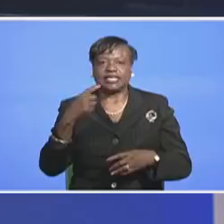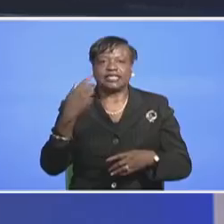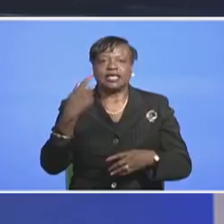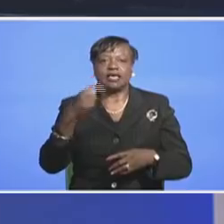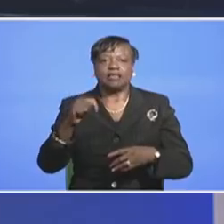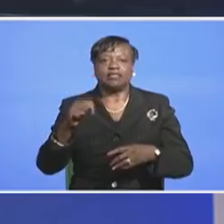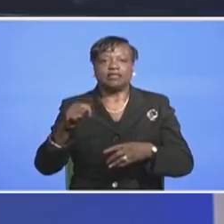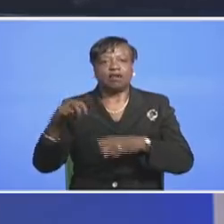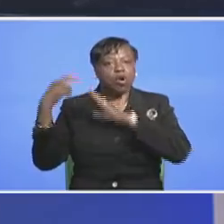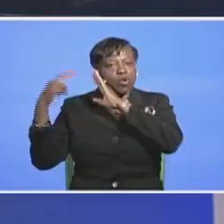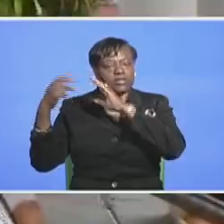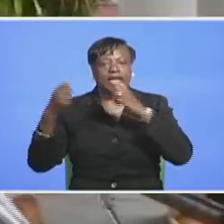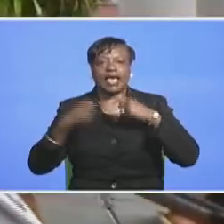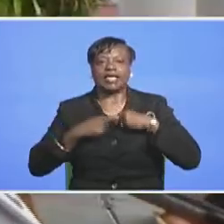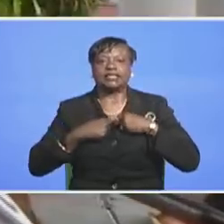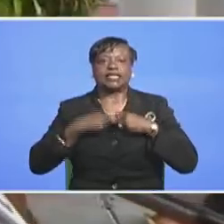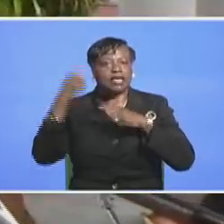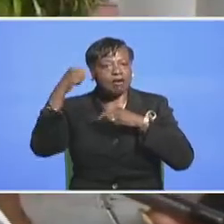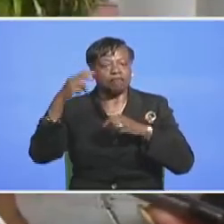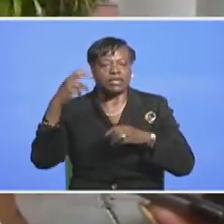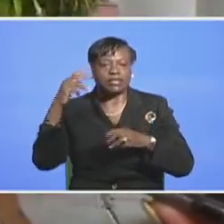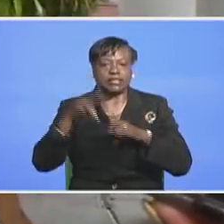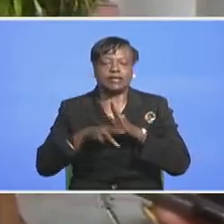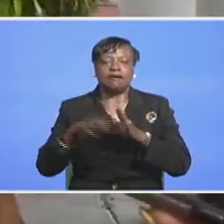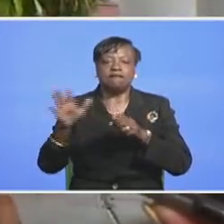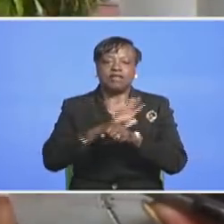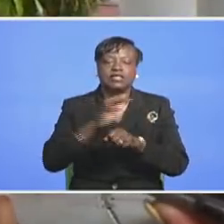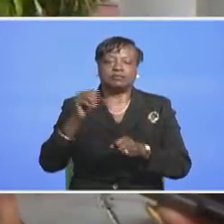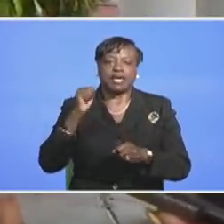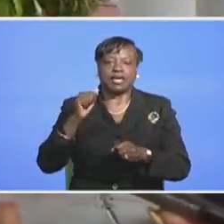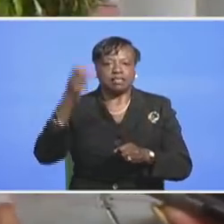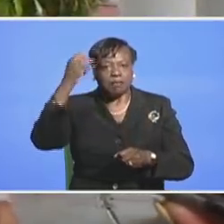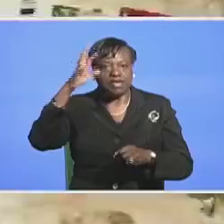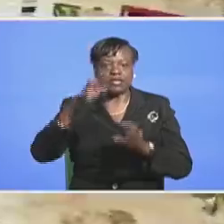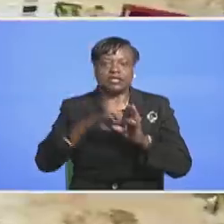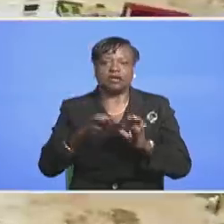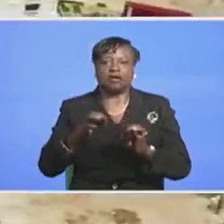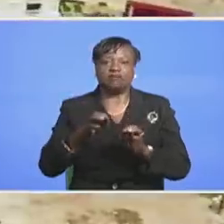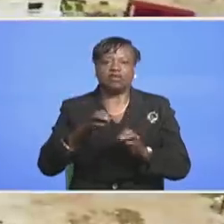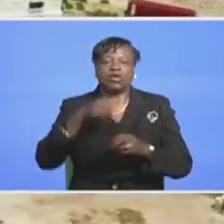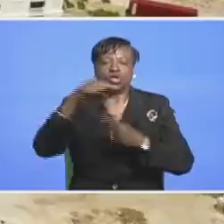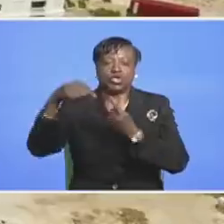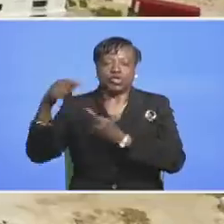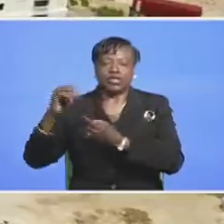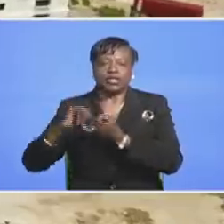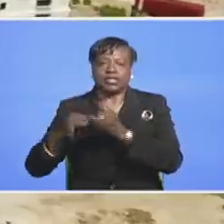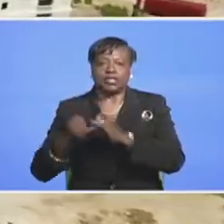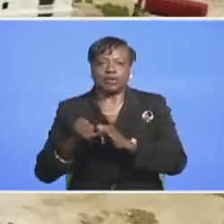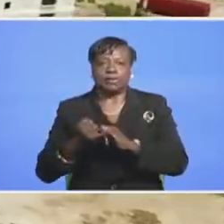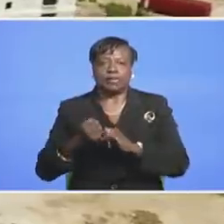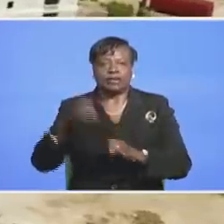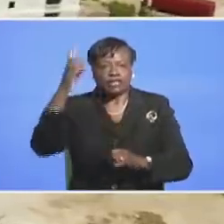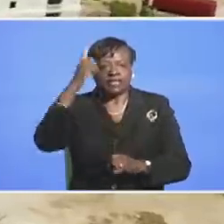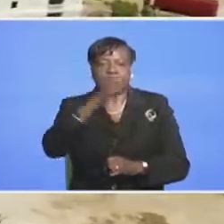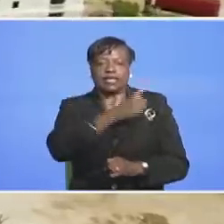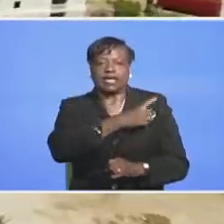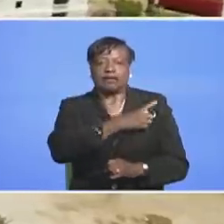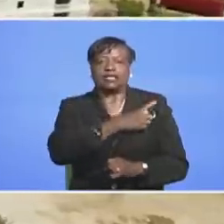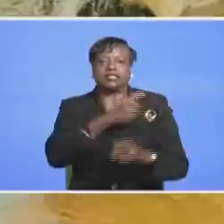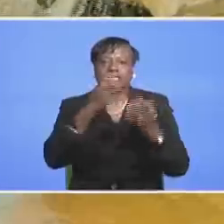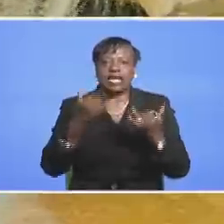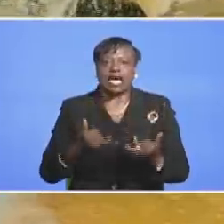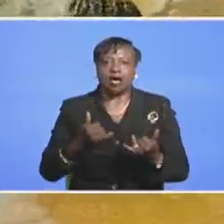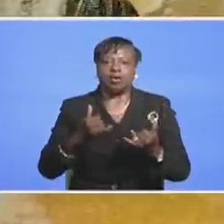backing. Minister of Tourism, the Honorable Dionisio de Aguilar, who was once a major critic of the Baha Mar Resort, is now lauding